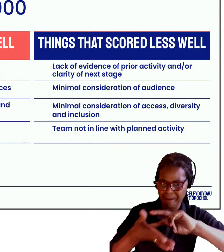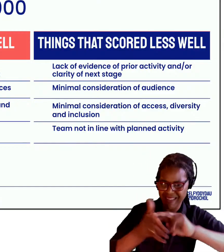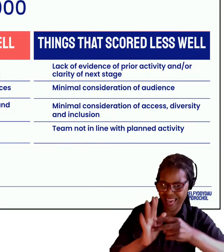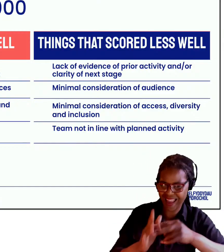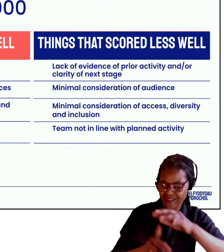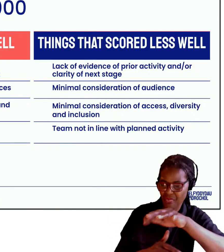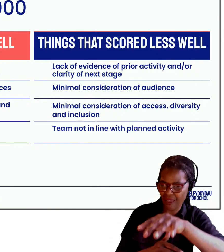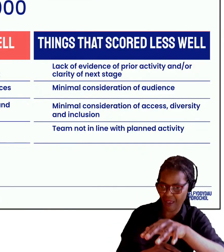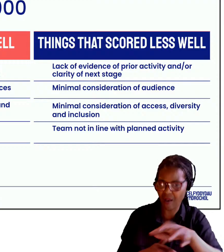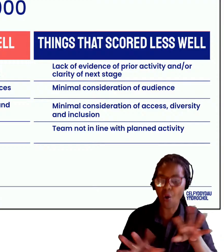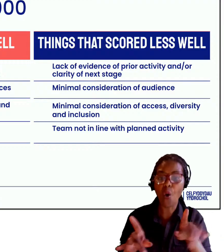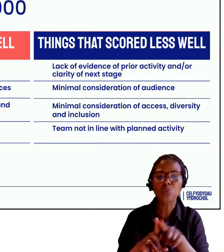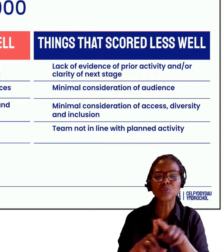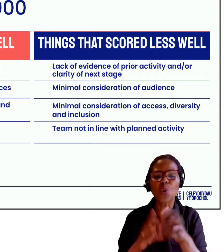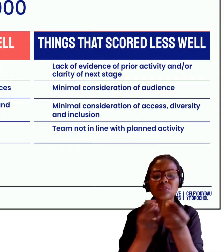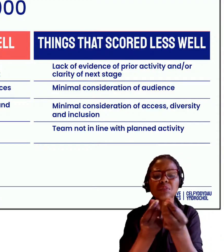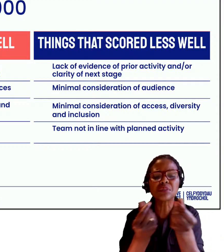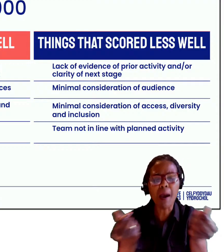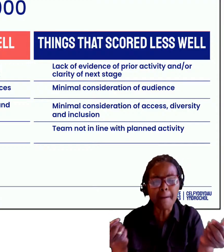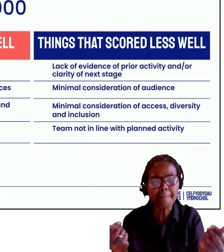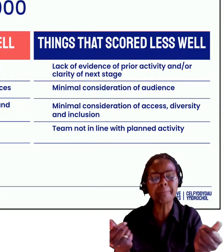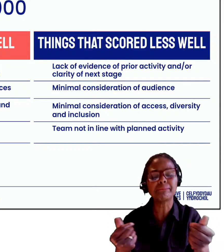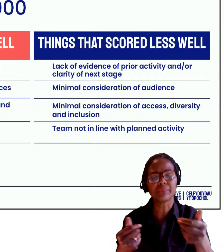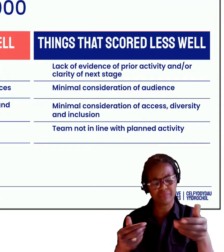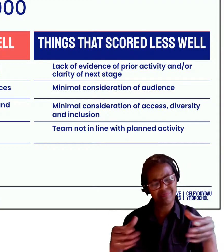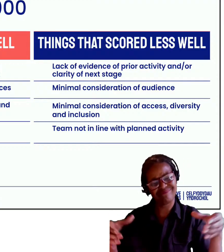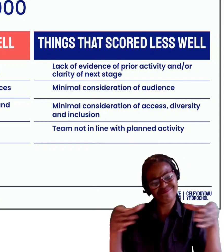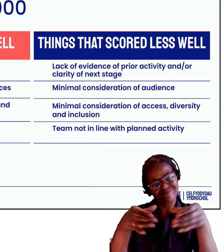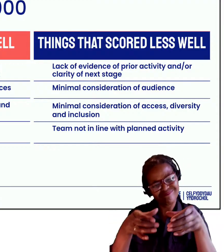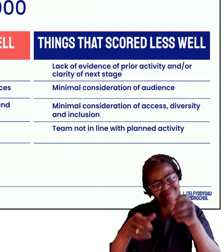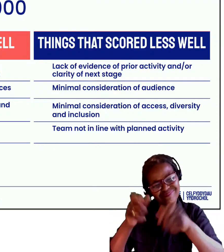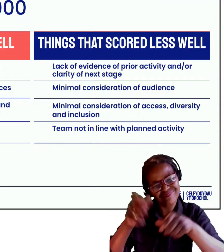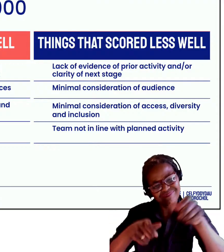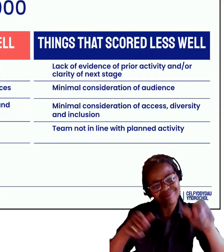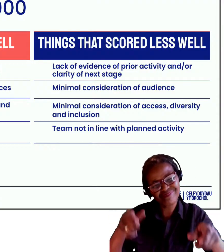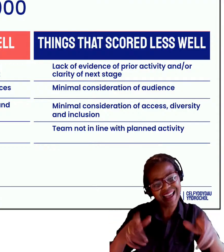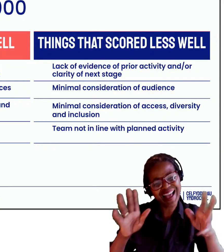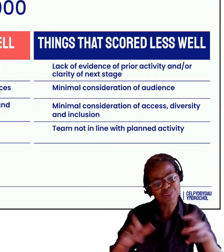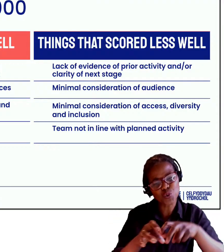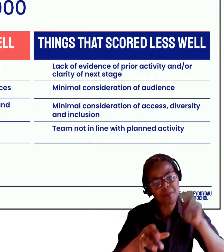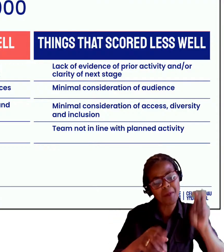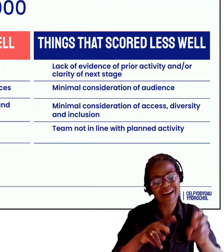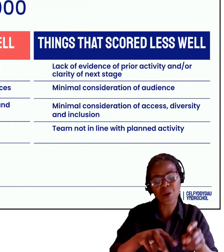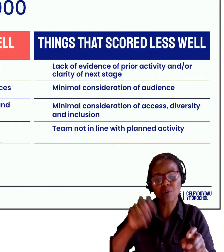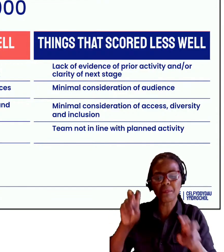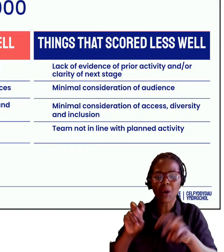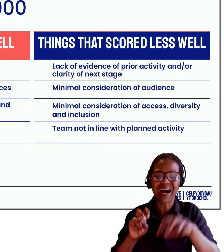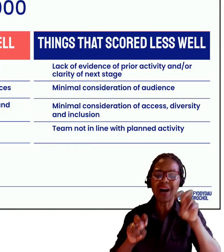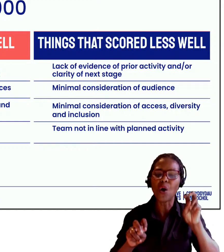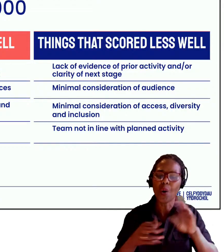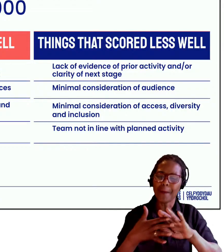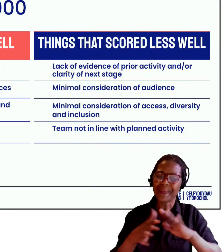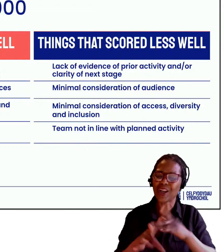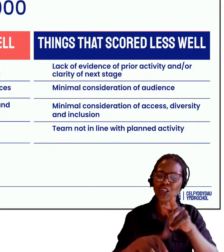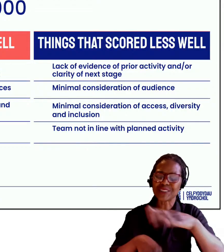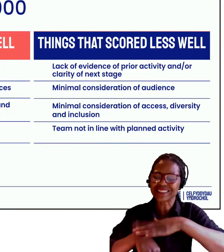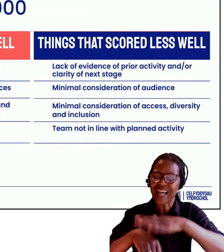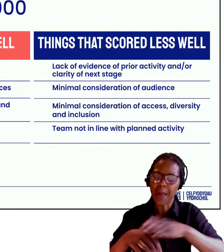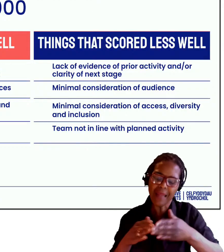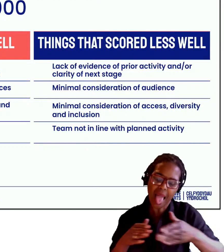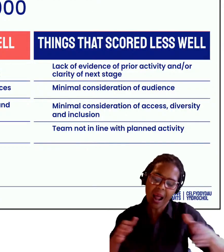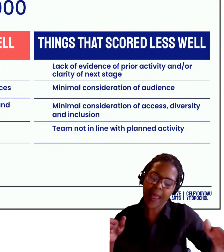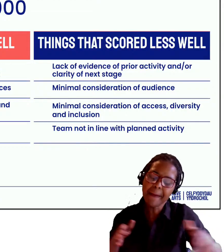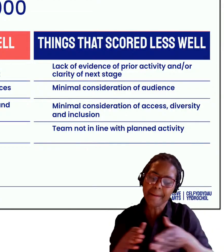needed to step away, as we know things change, within timelines of funding, from writing proposals to be awarding. But we had a good sense